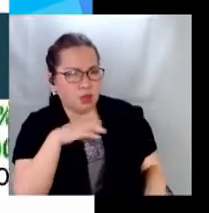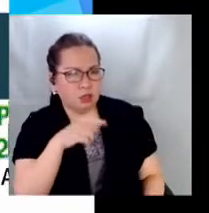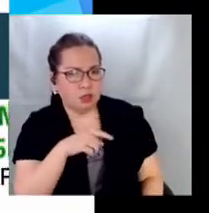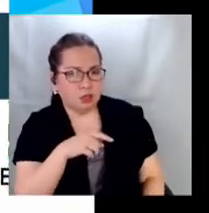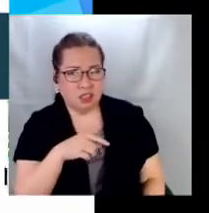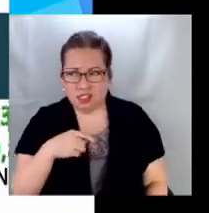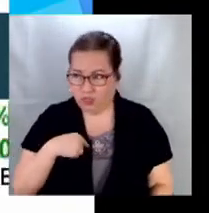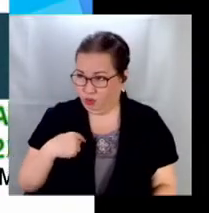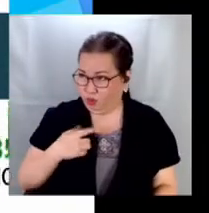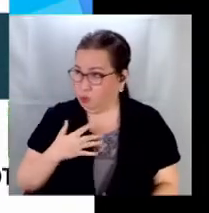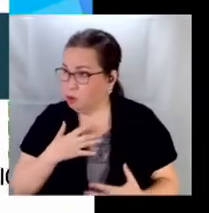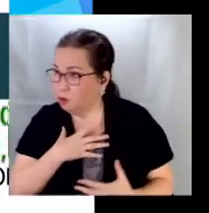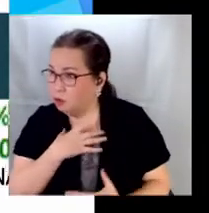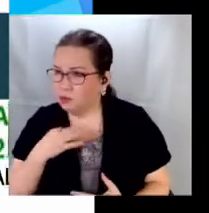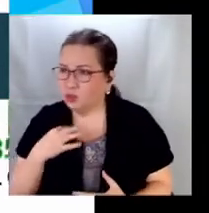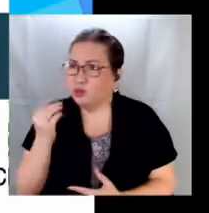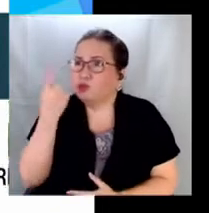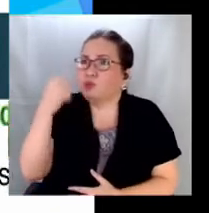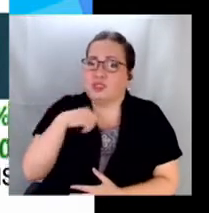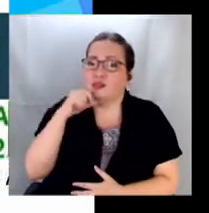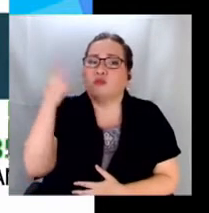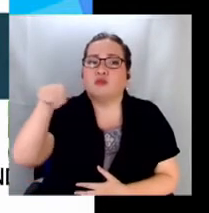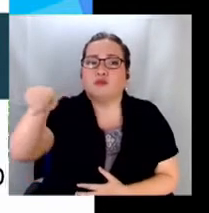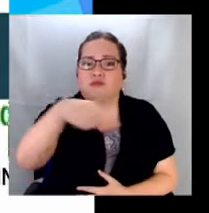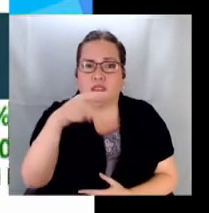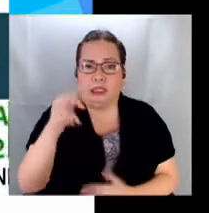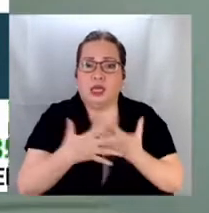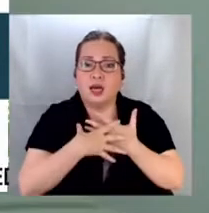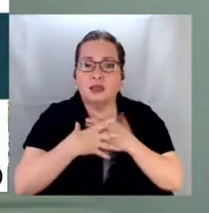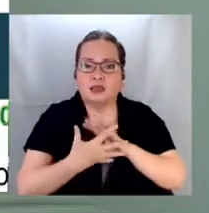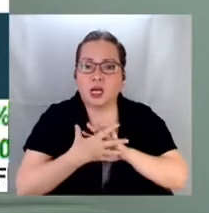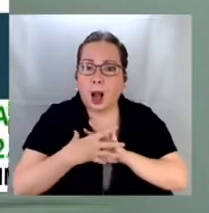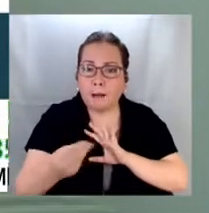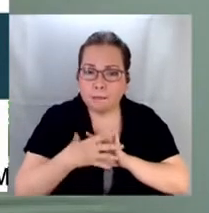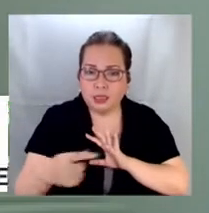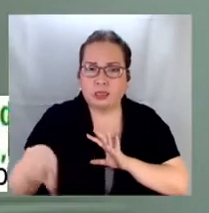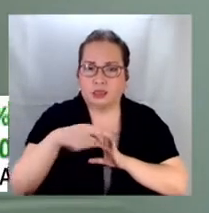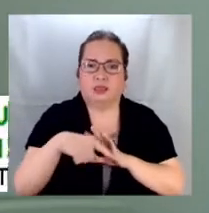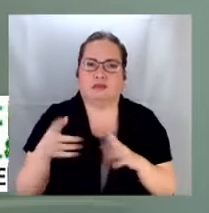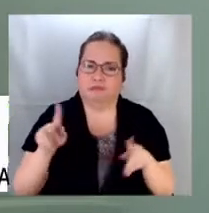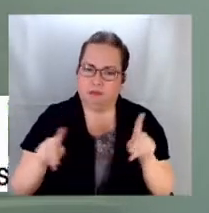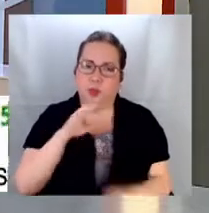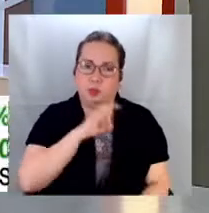magpupumilit. Ginawa ko to hindi para sa akin. Ginawa ko to para sa Legazpi.